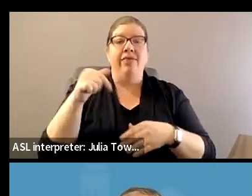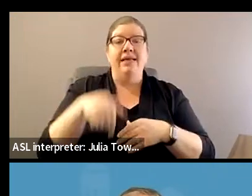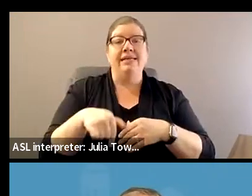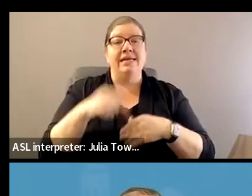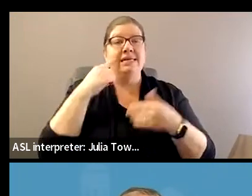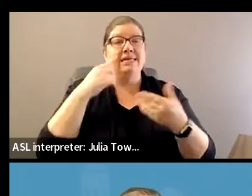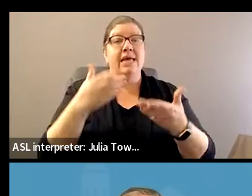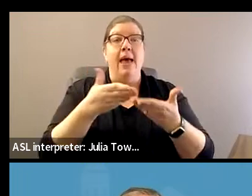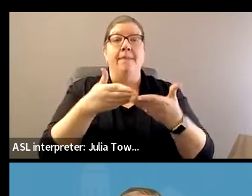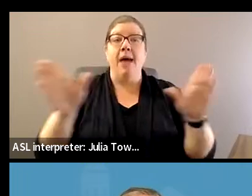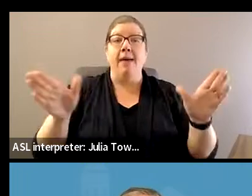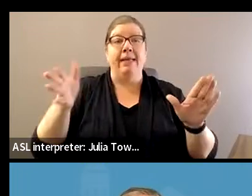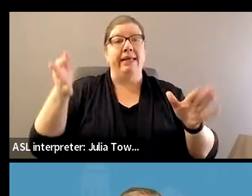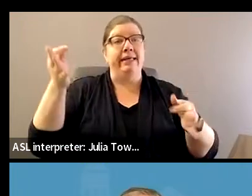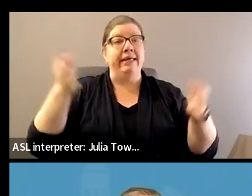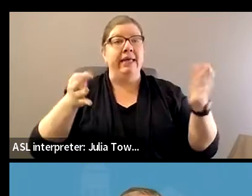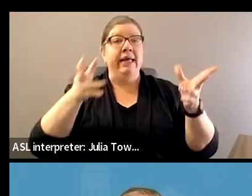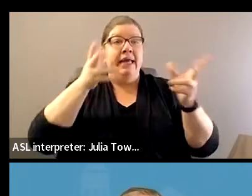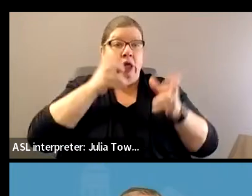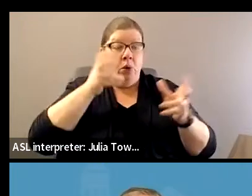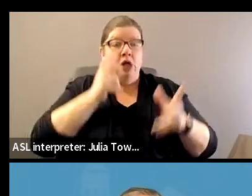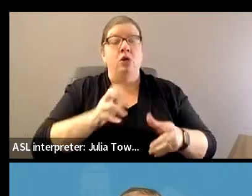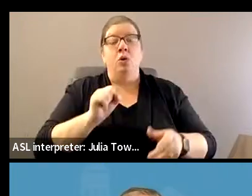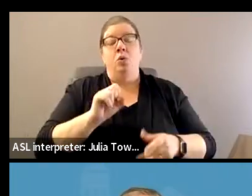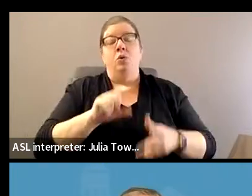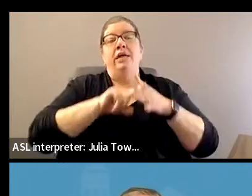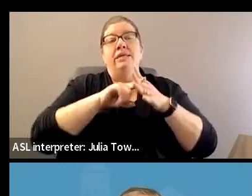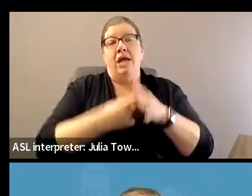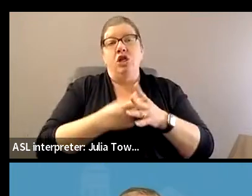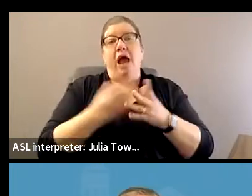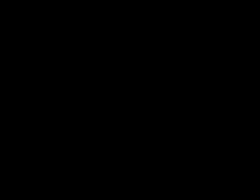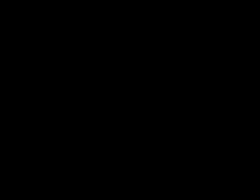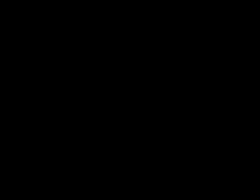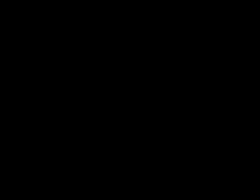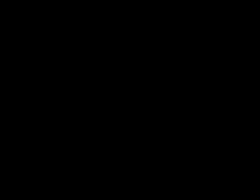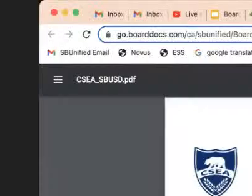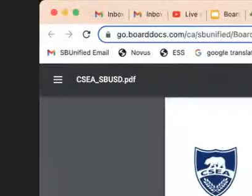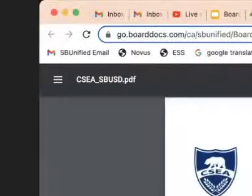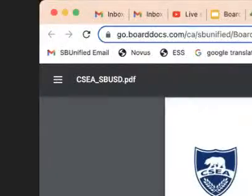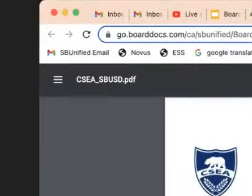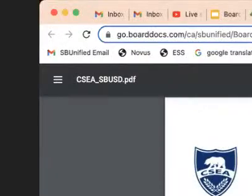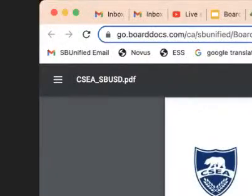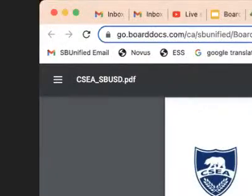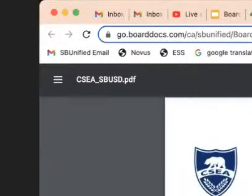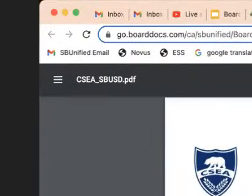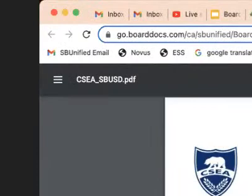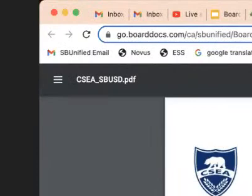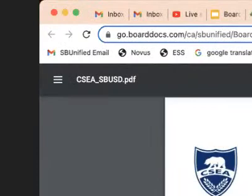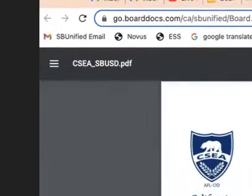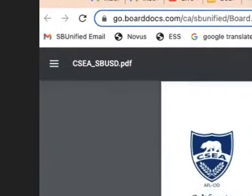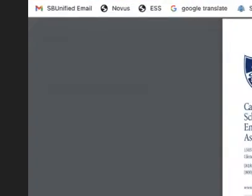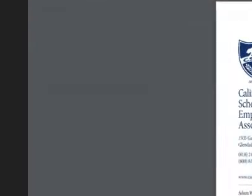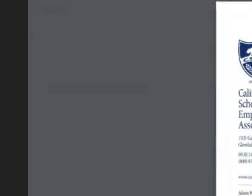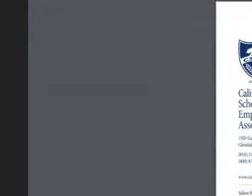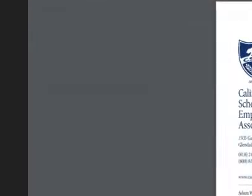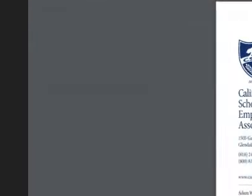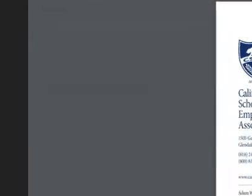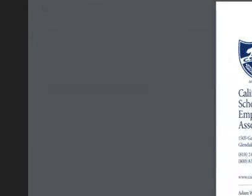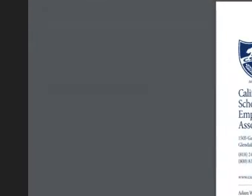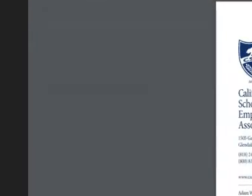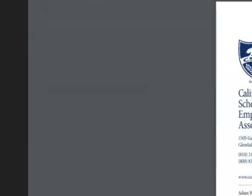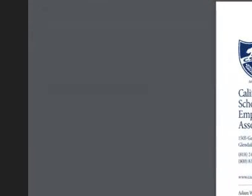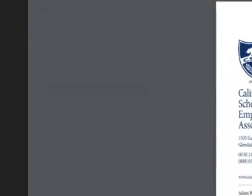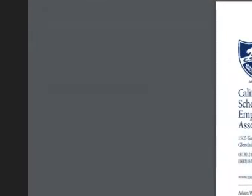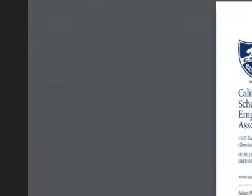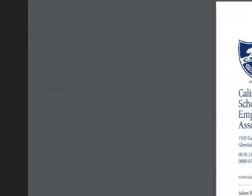public hearing to sunshine the initial proposal that California School Employees Association has submitted